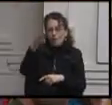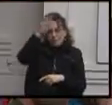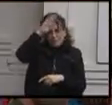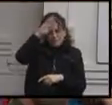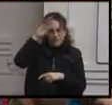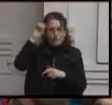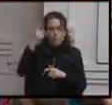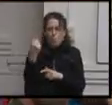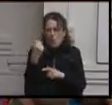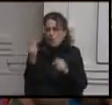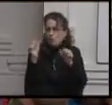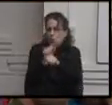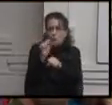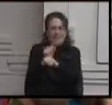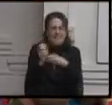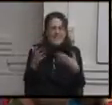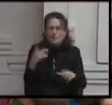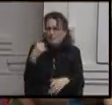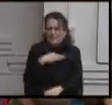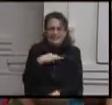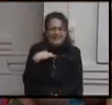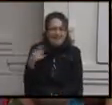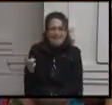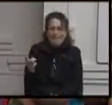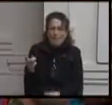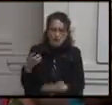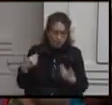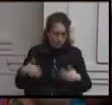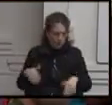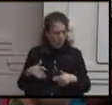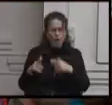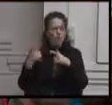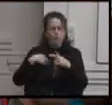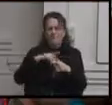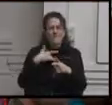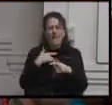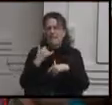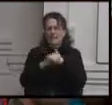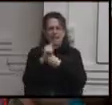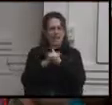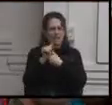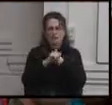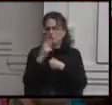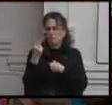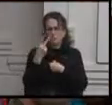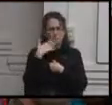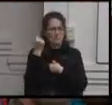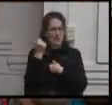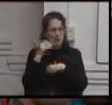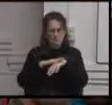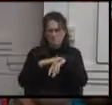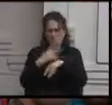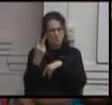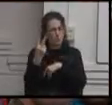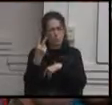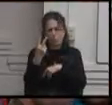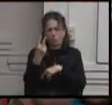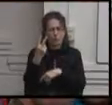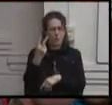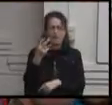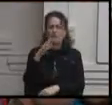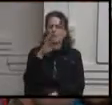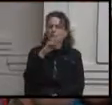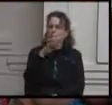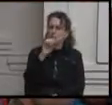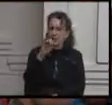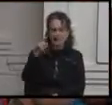and one of the best things that's happened when we've maintained minimum of 2 people at that station. I think Mike and Pete did